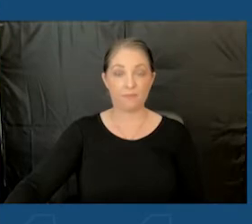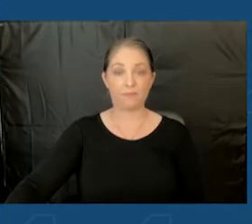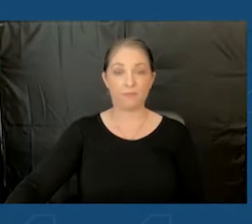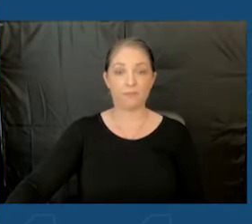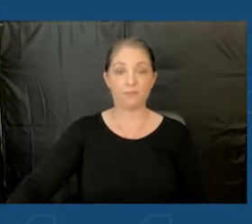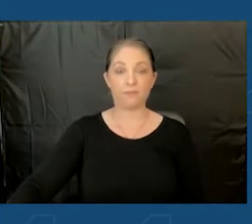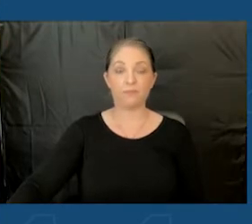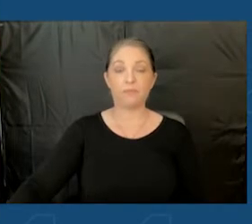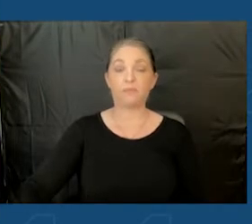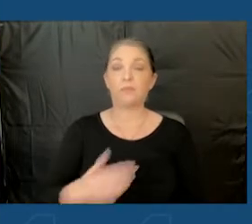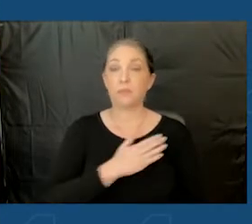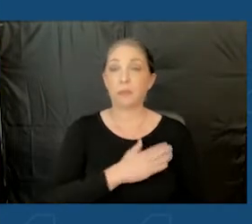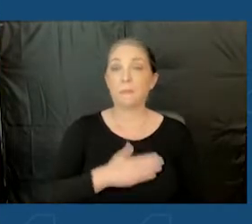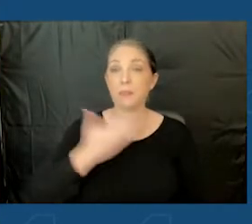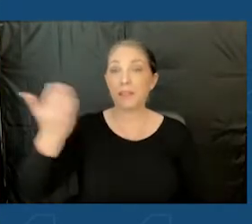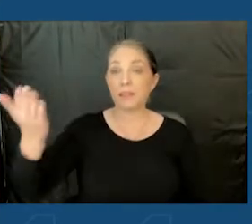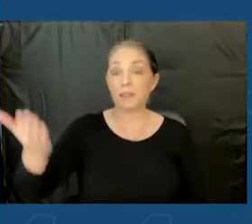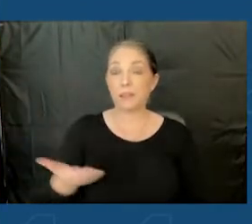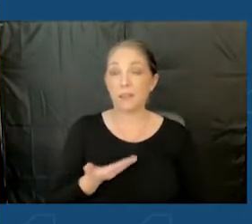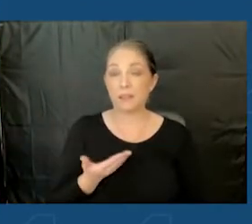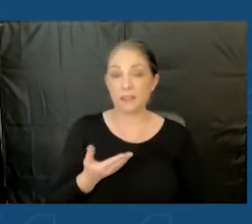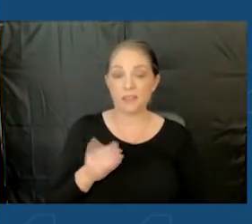Please welcome to the podium, Gillibrand.